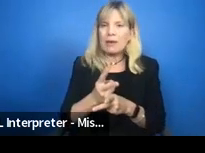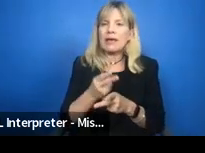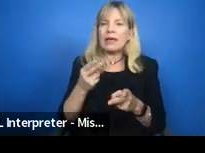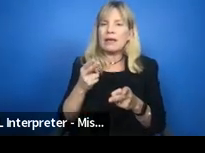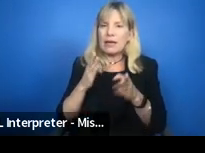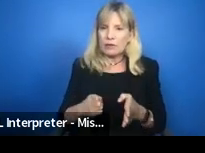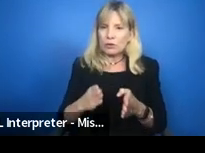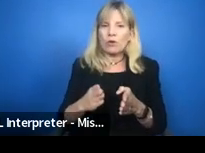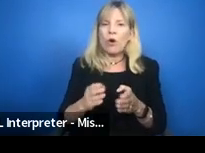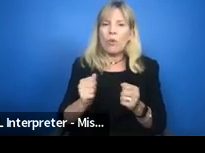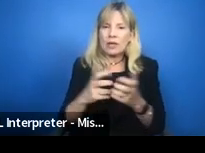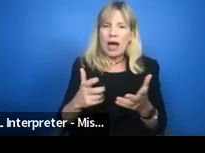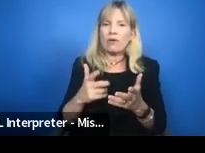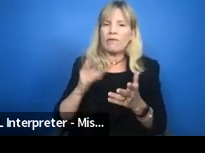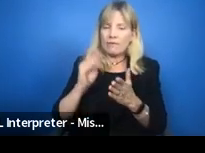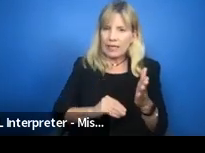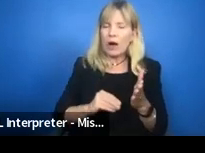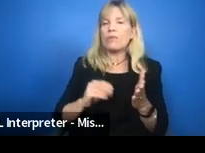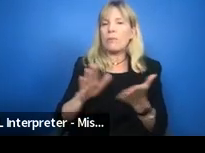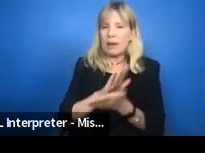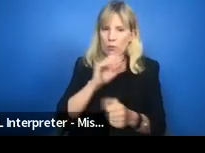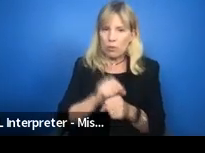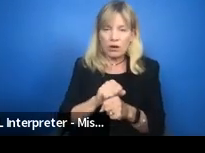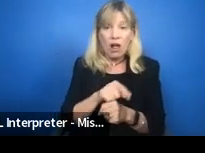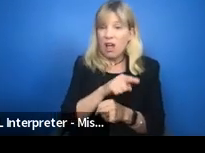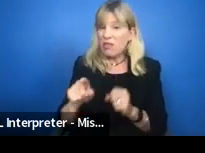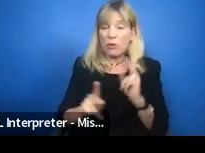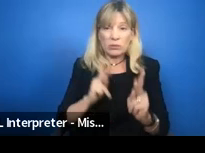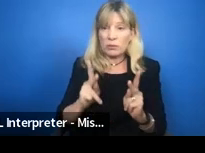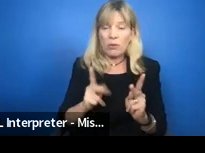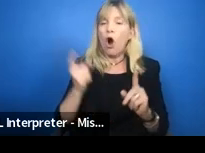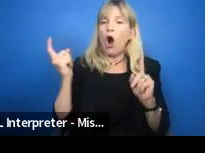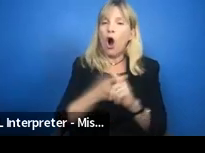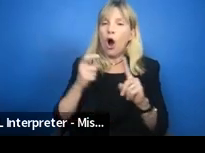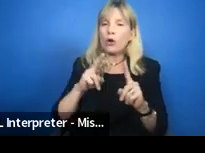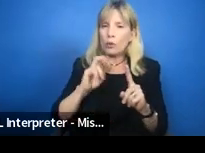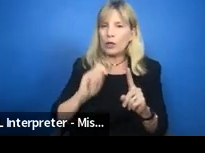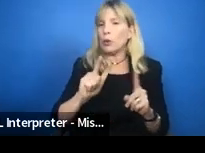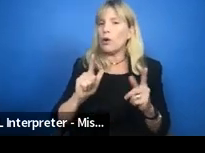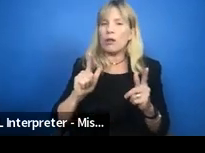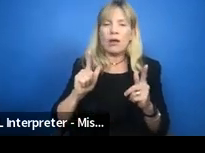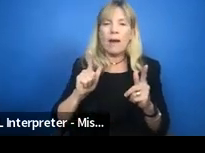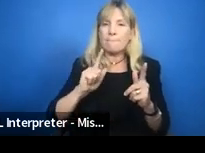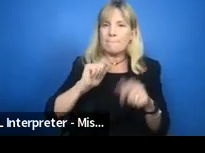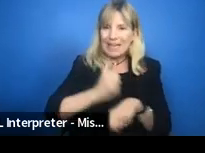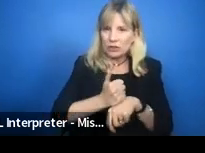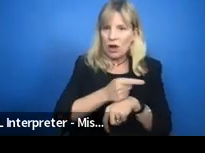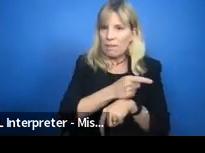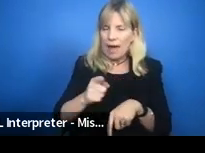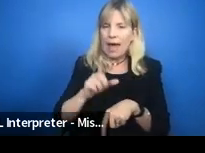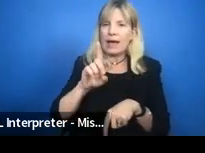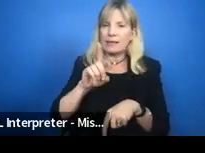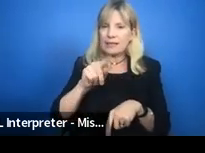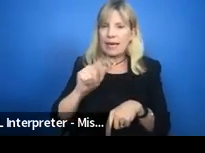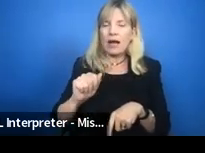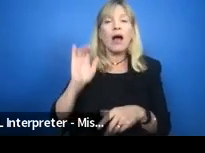need for renewal paperwork. So these folks are simply auto-renewed based on existing data. This